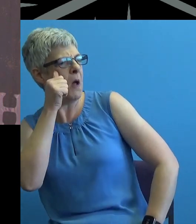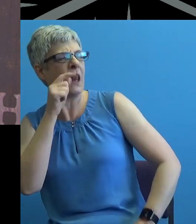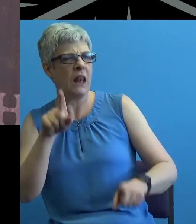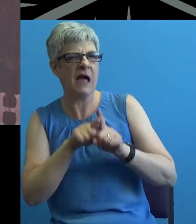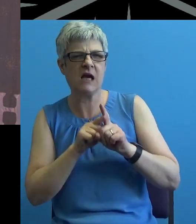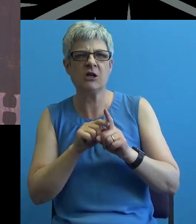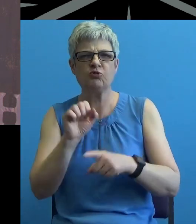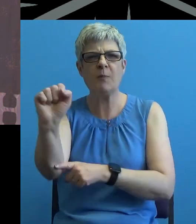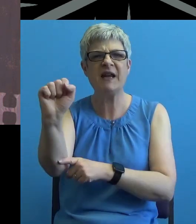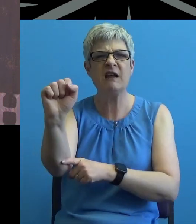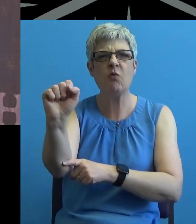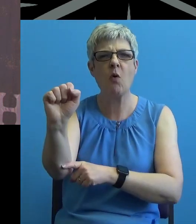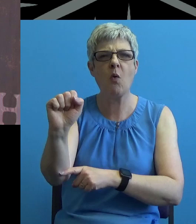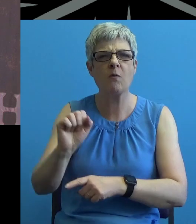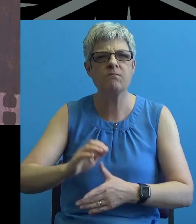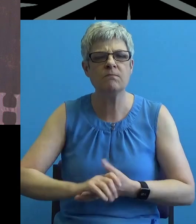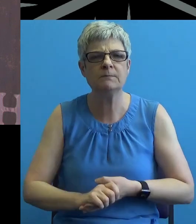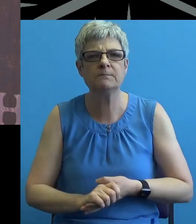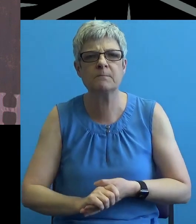would.